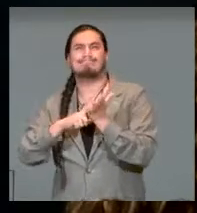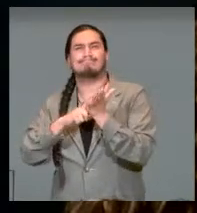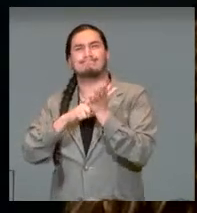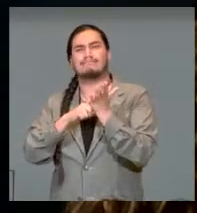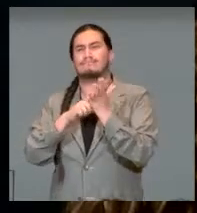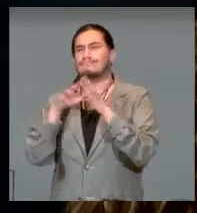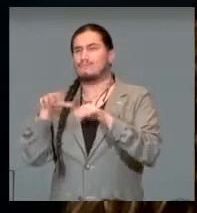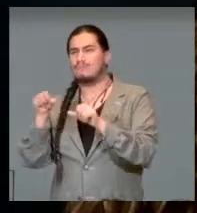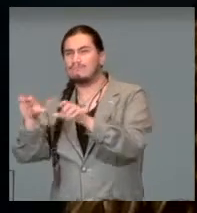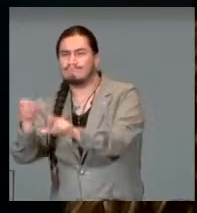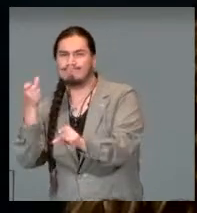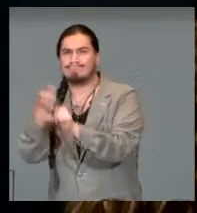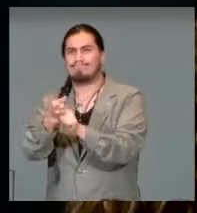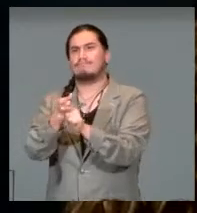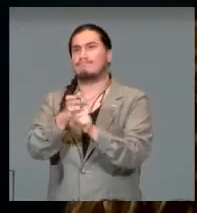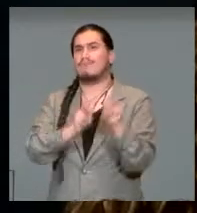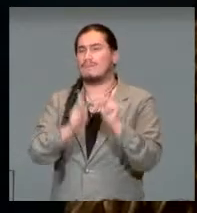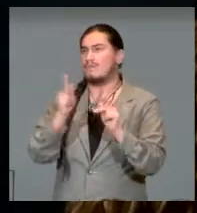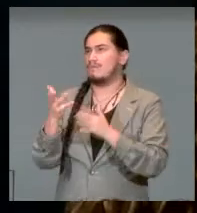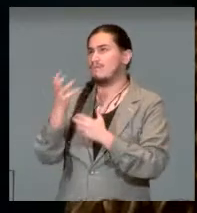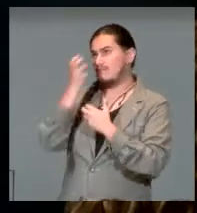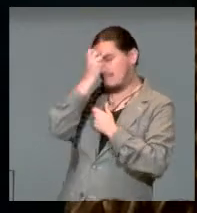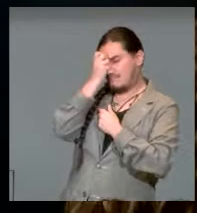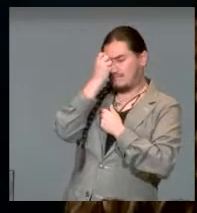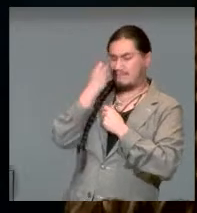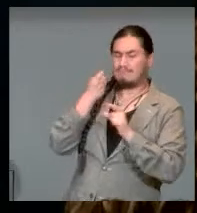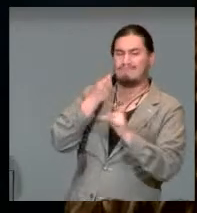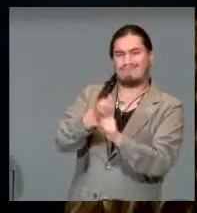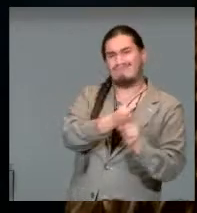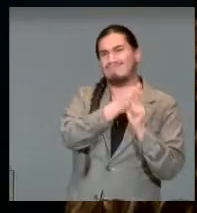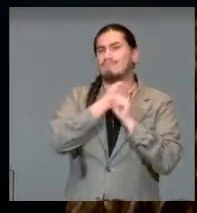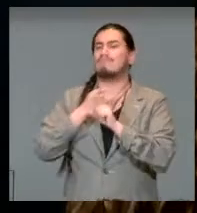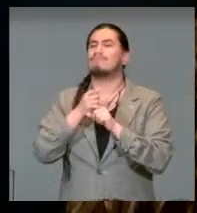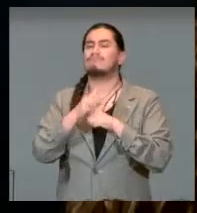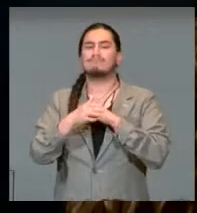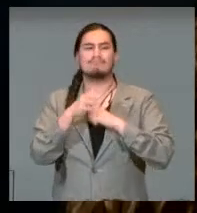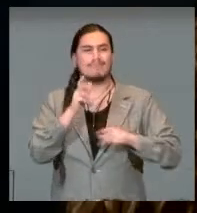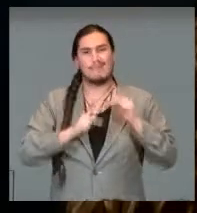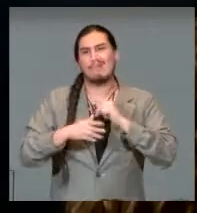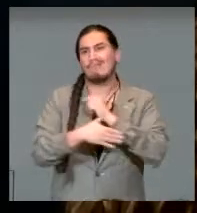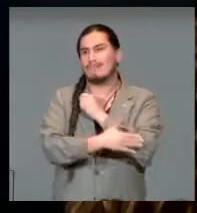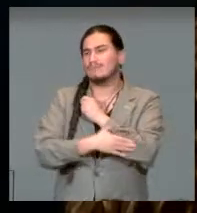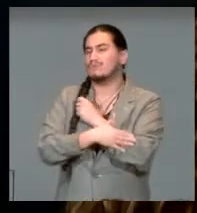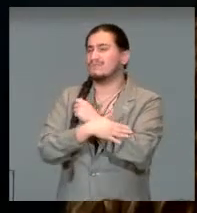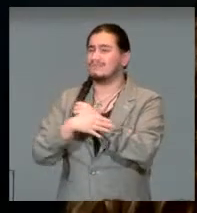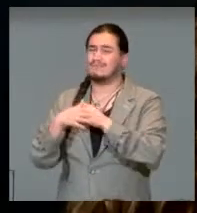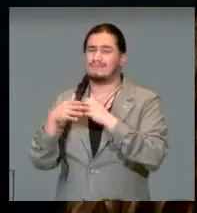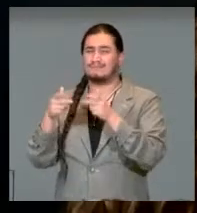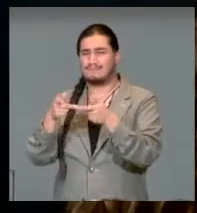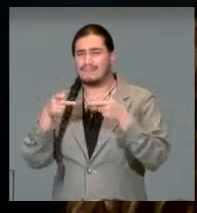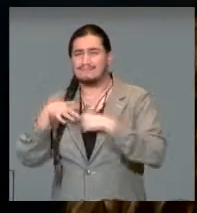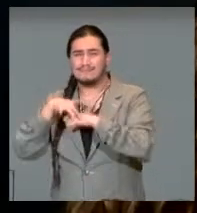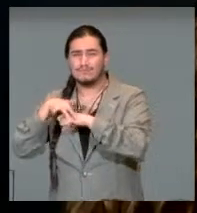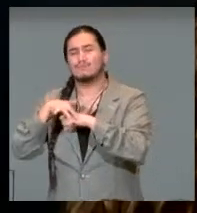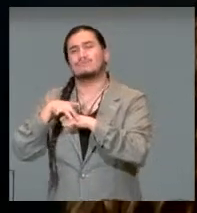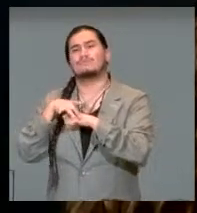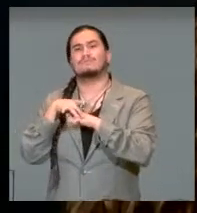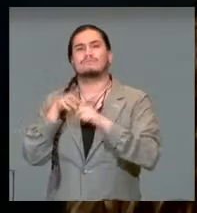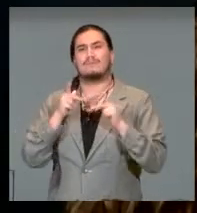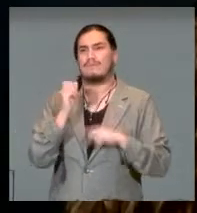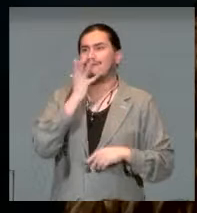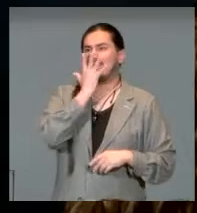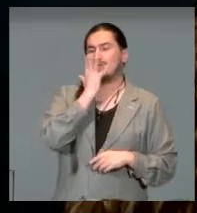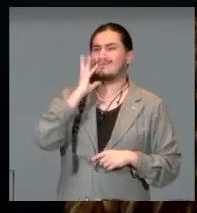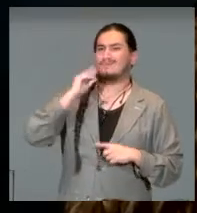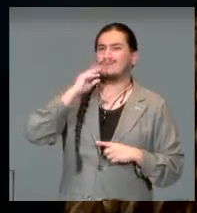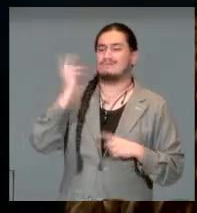of colonization on peoples and countries, continents of color, as has happened here in